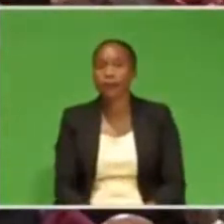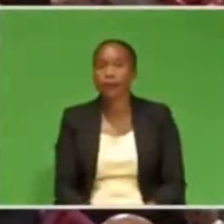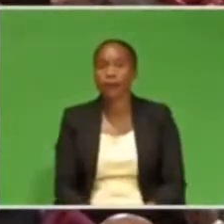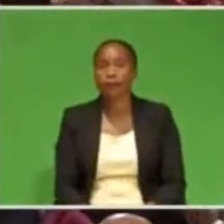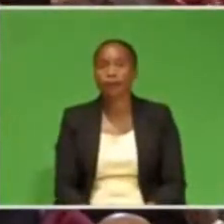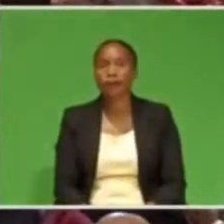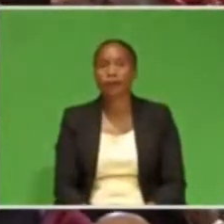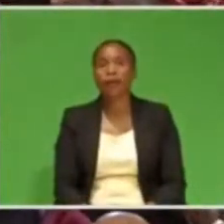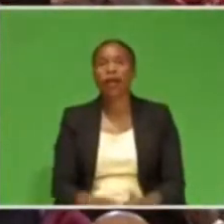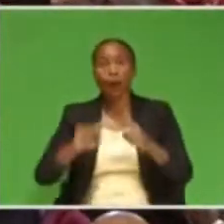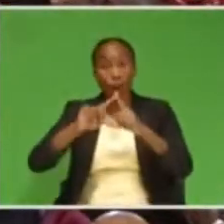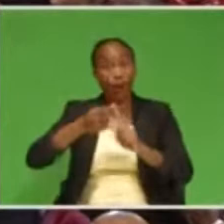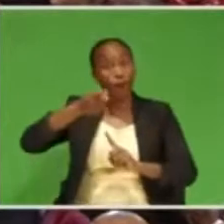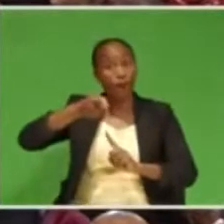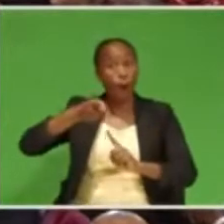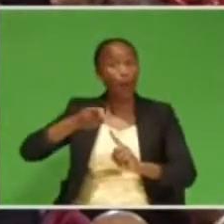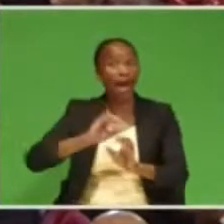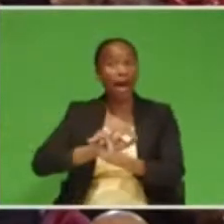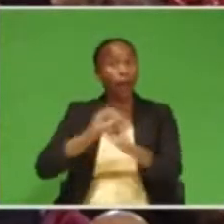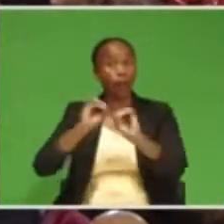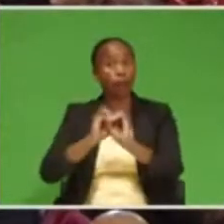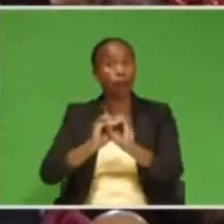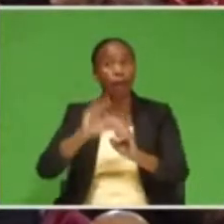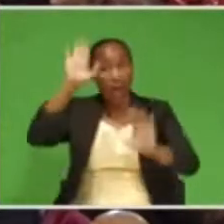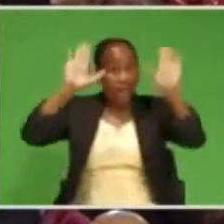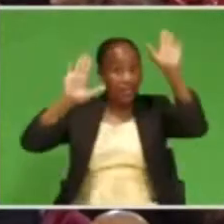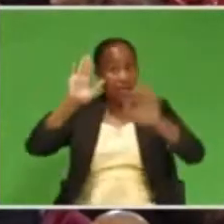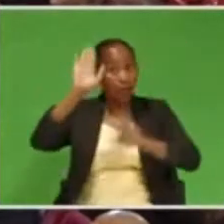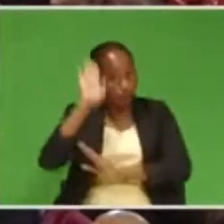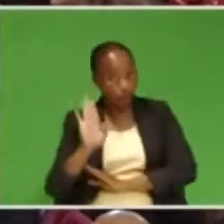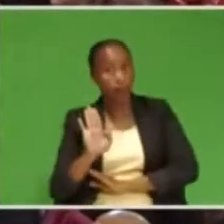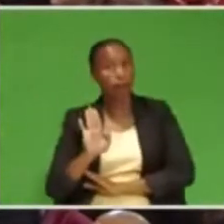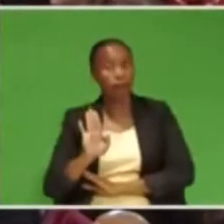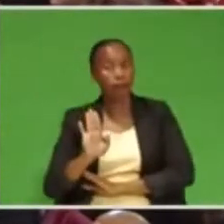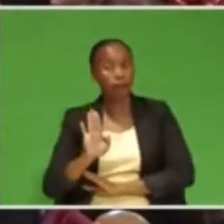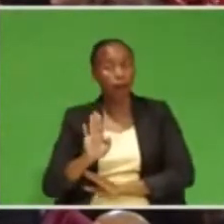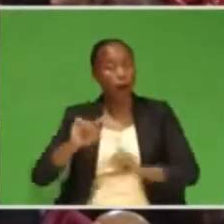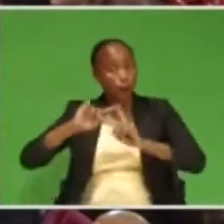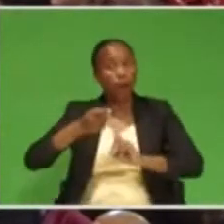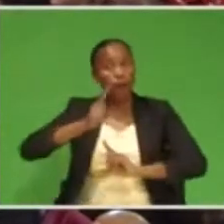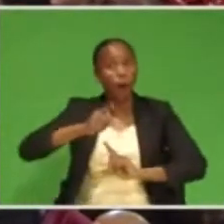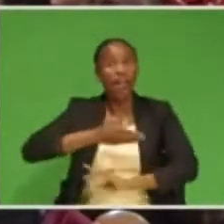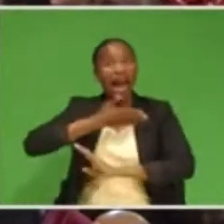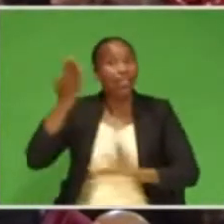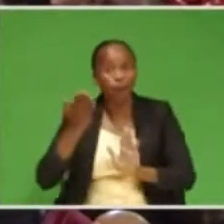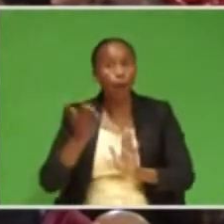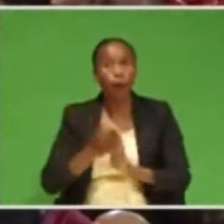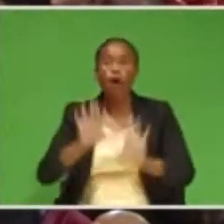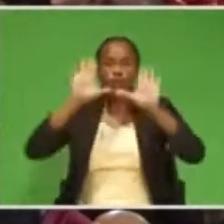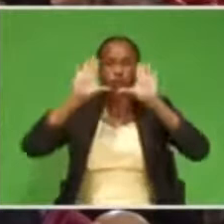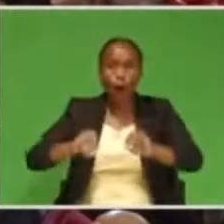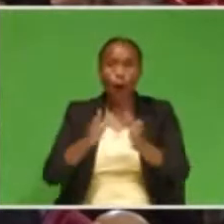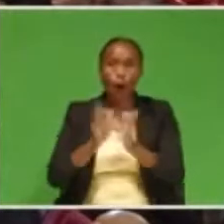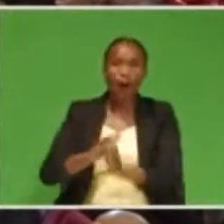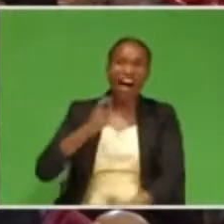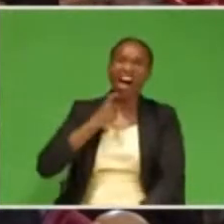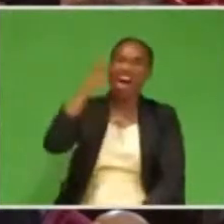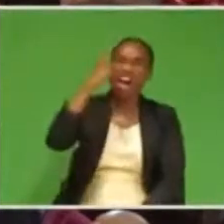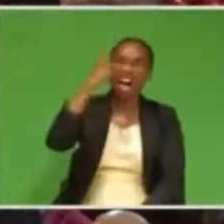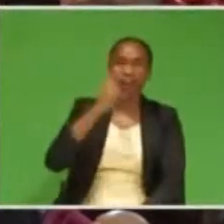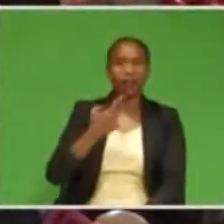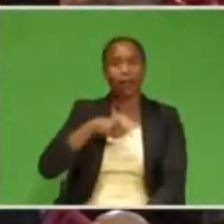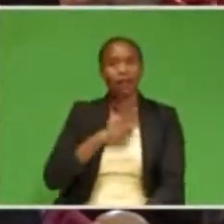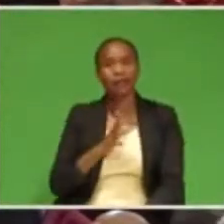Order. There's no point of order. Lower that hand. There's no point of order. And stop screaming at us. Lower that